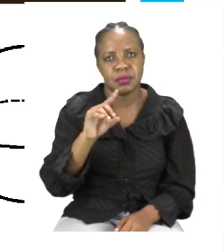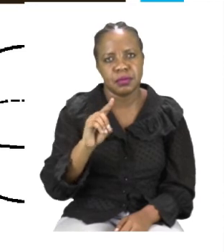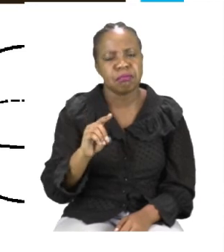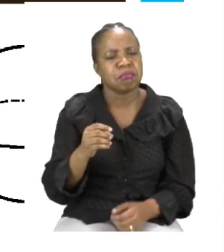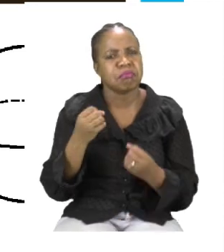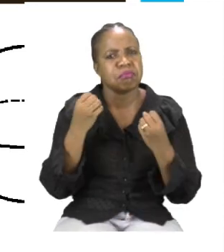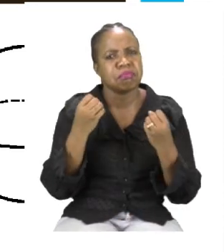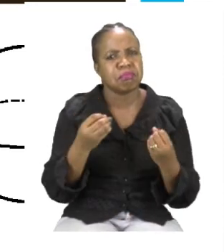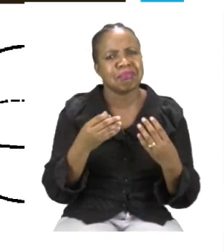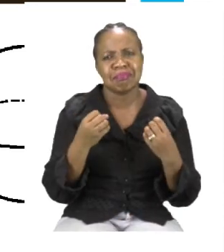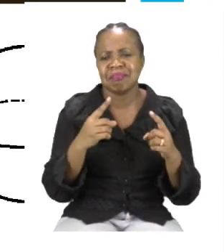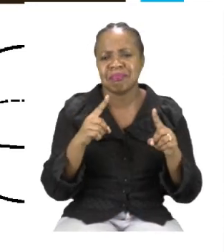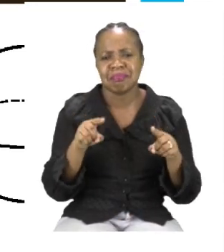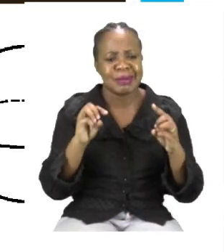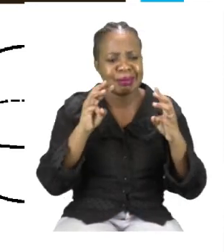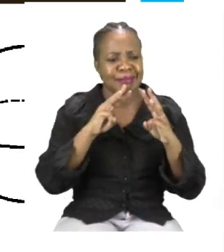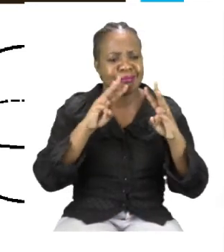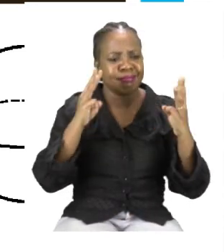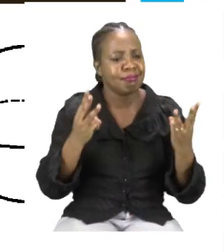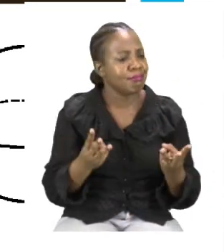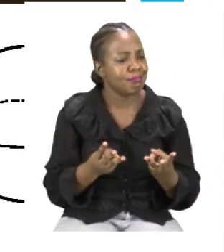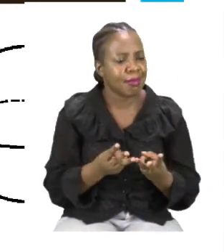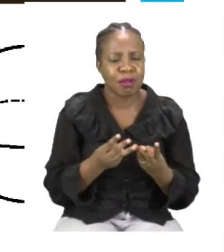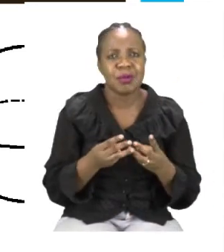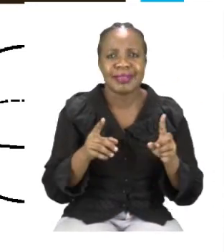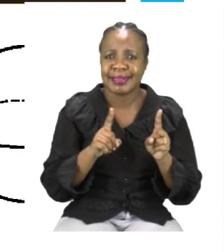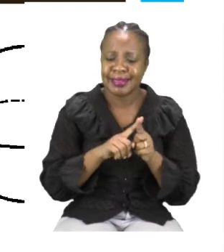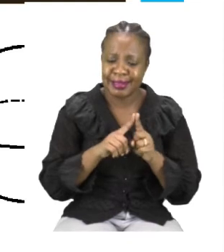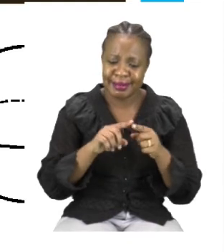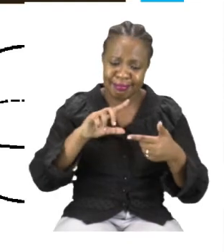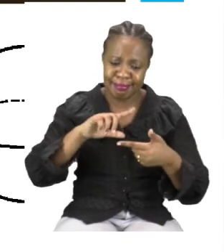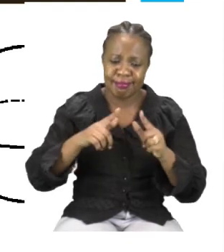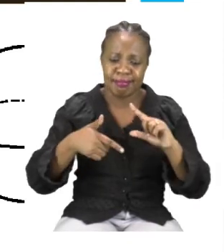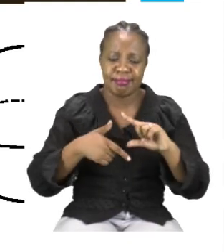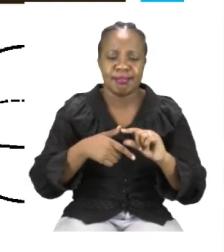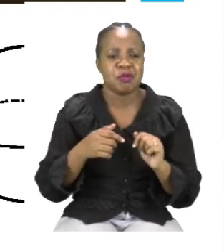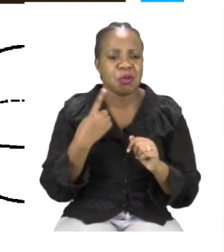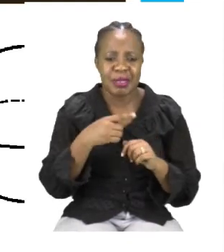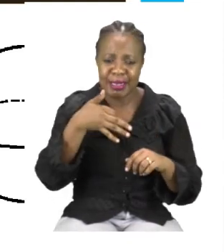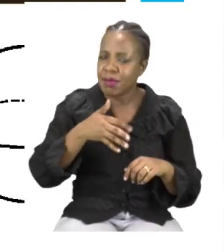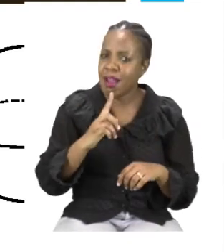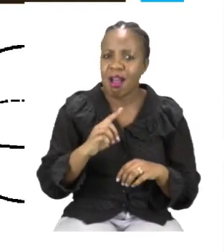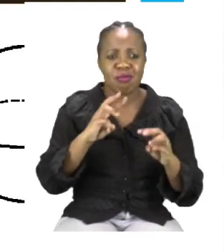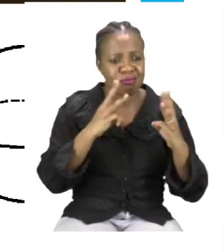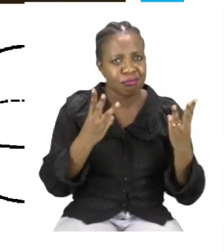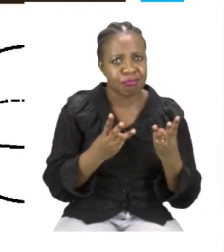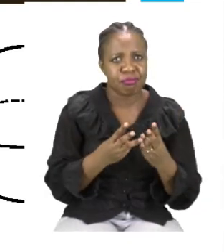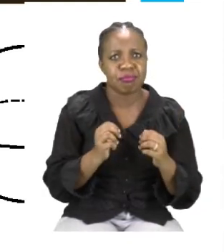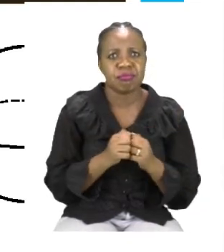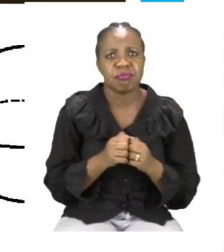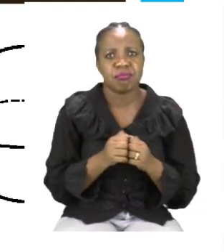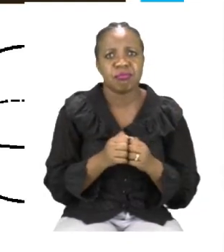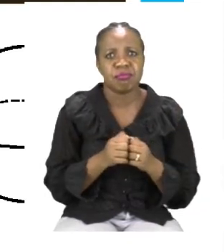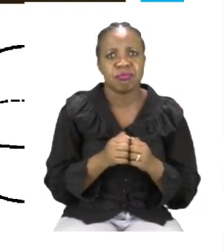around the world, not just in Namibia, but all over the world. The first thing that we can observe is